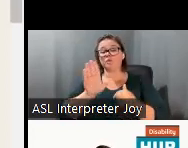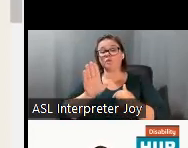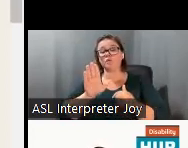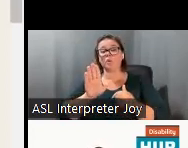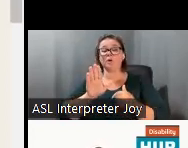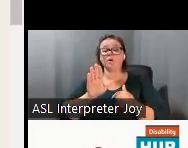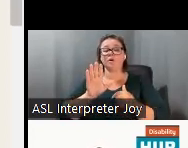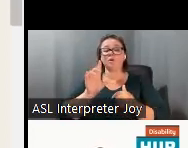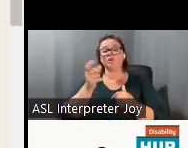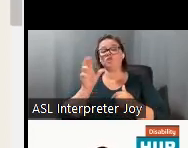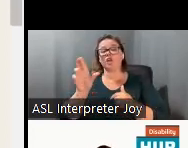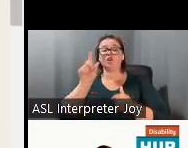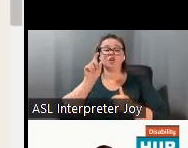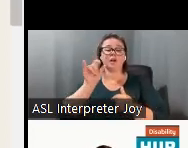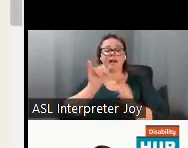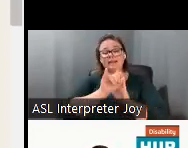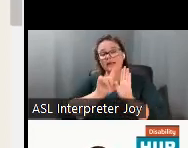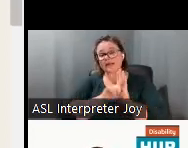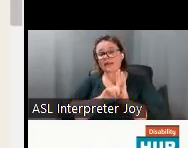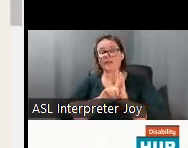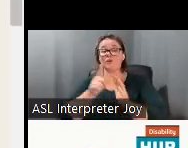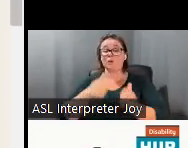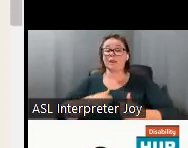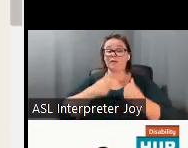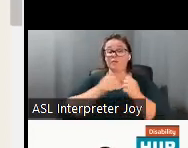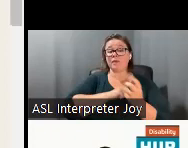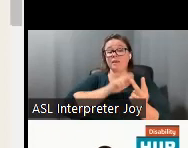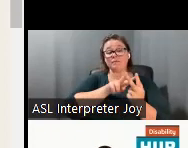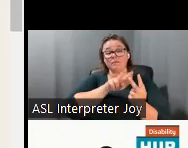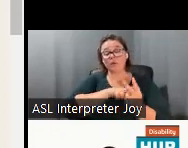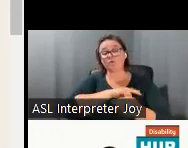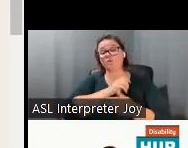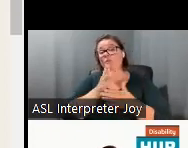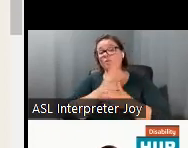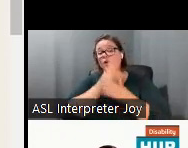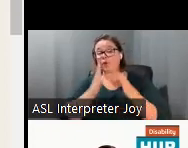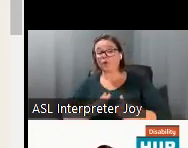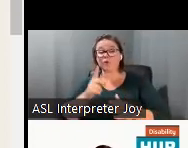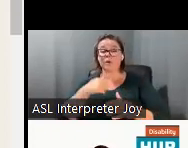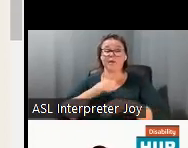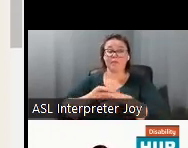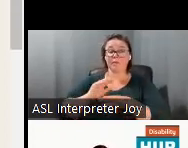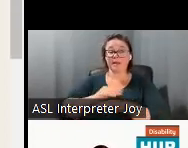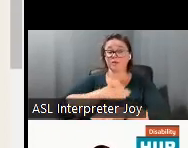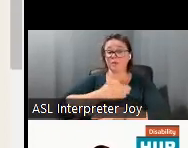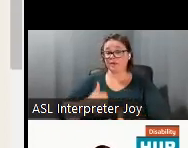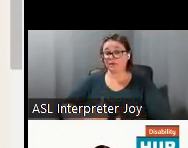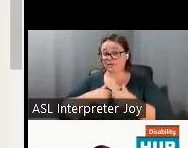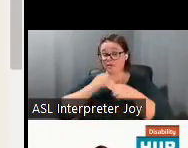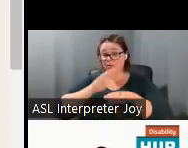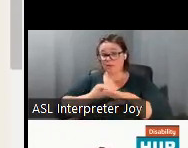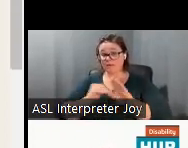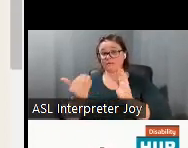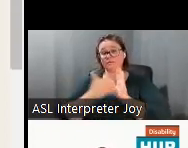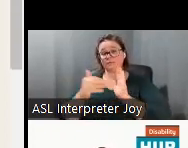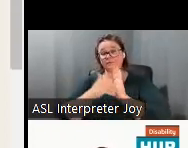gender identity? Do you live with a spouse or a partner? Do you have pets? Are you willing to live with pets? And on